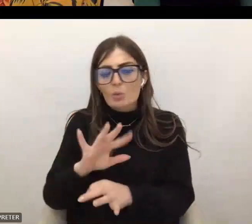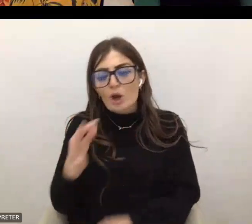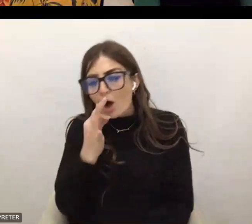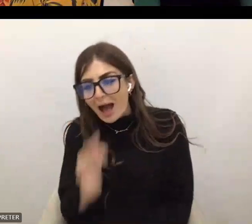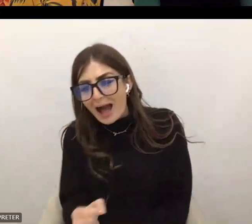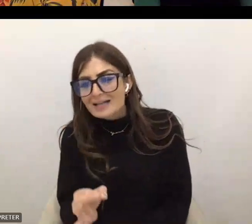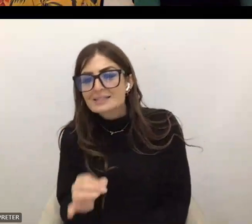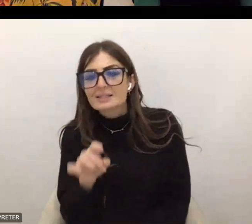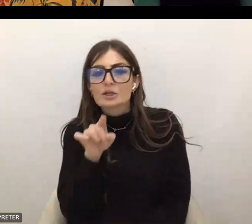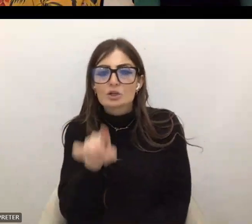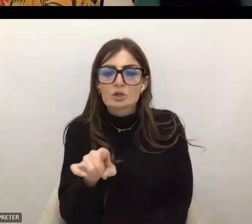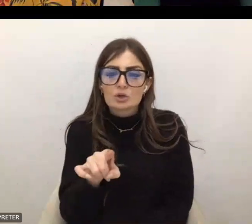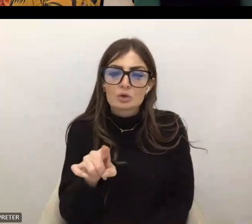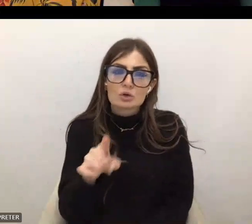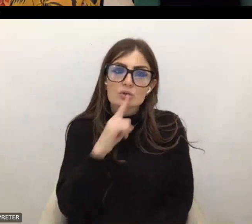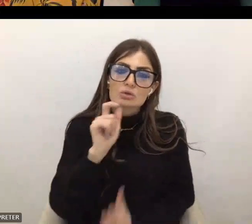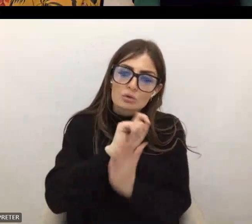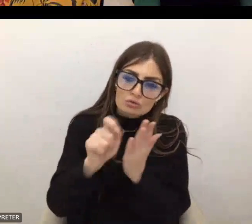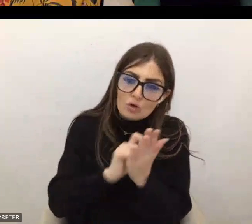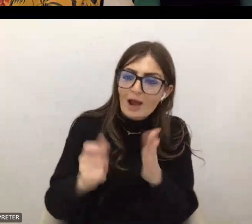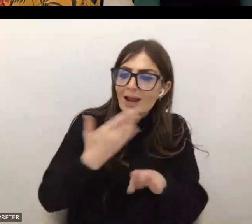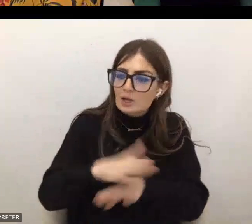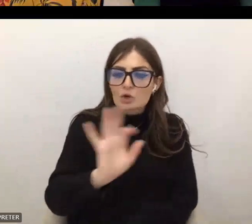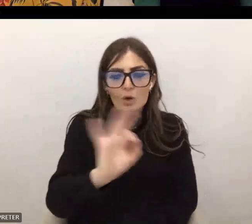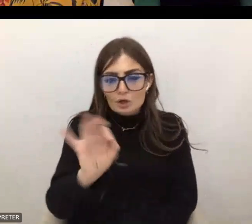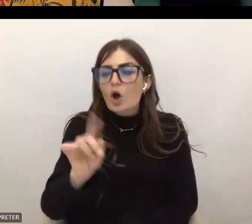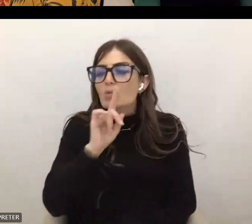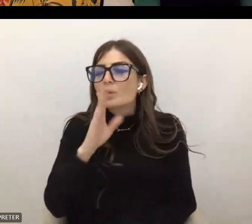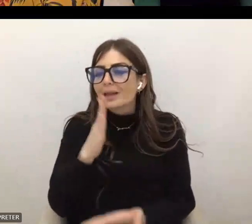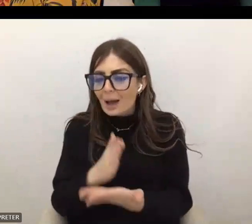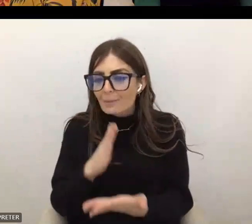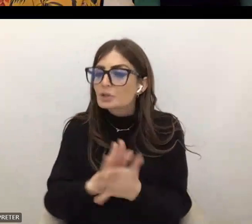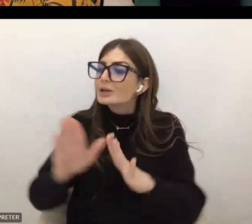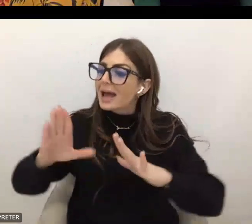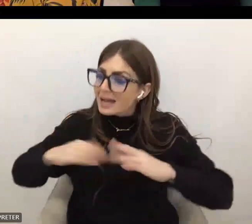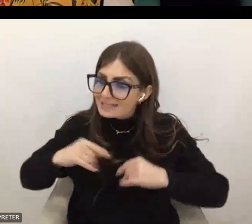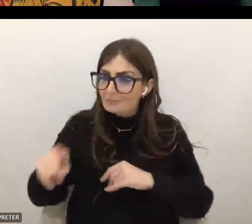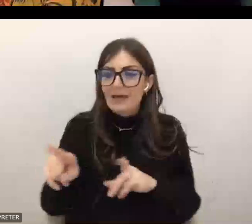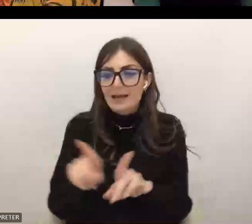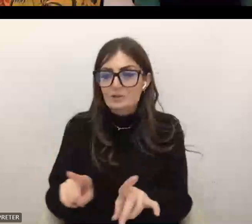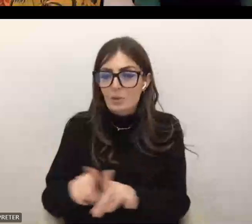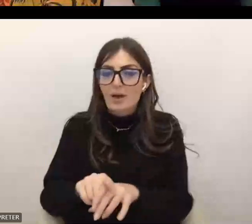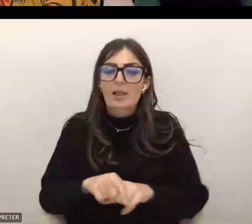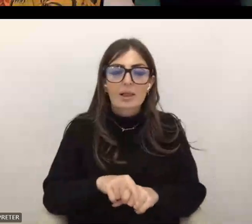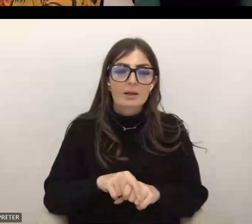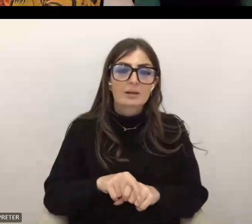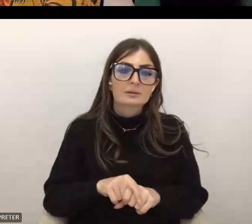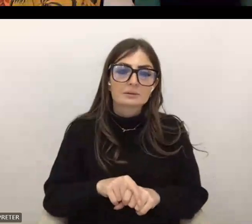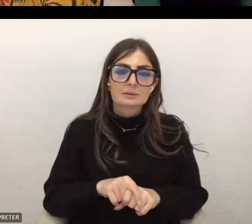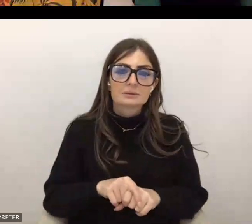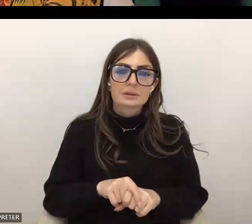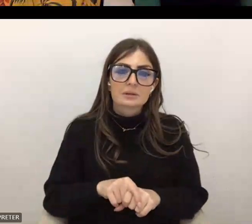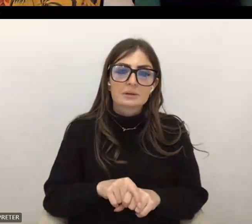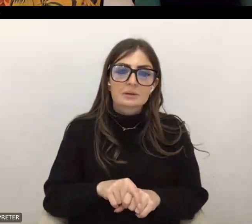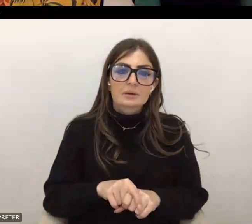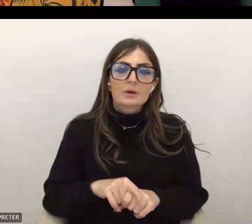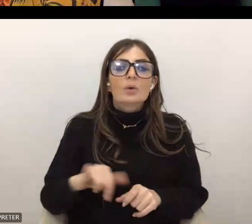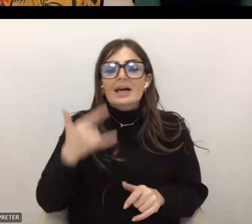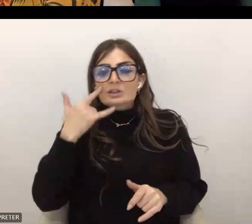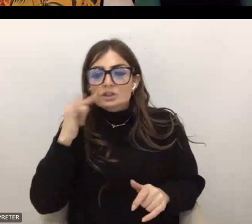to go and write a new one. We will absolutely accept that as well. We just say check